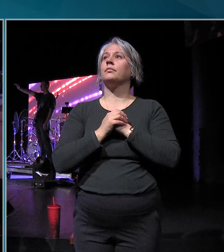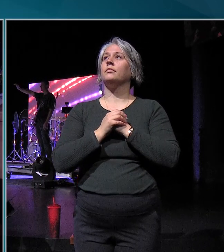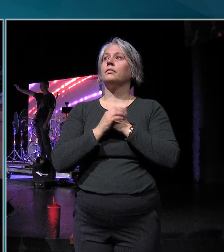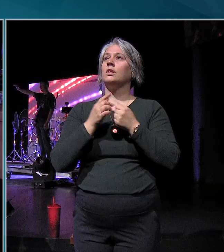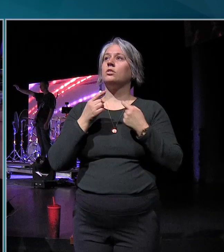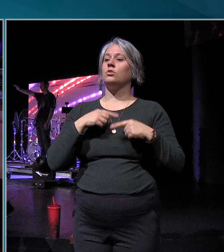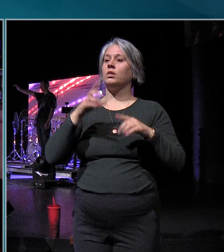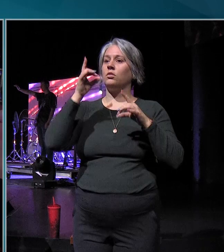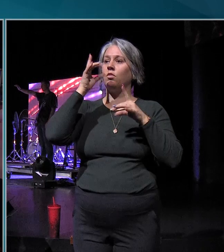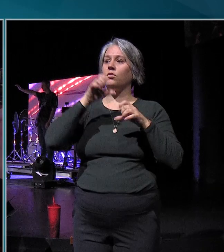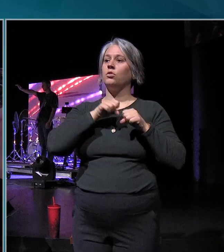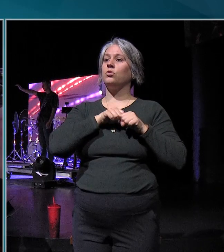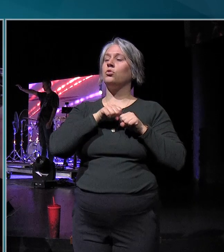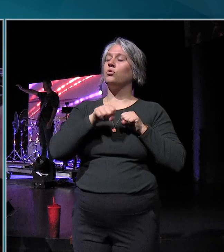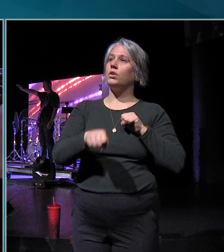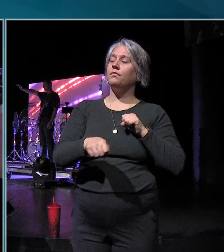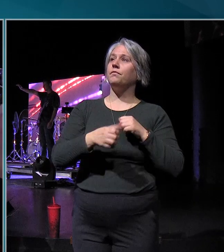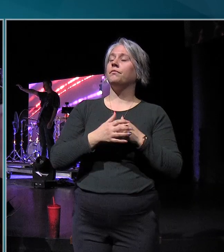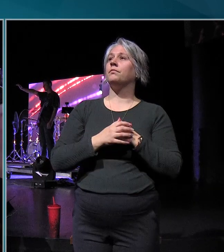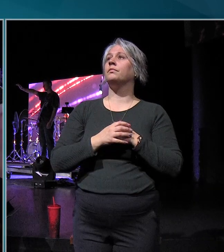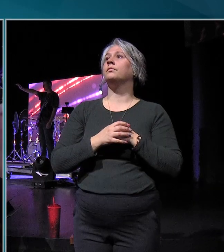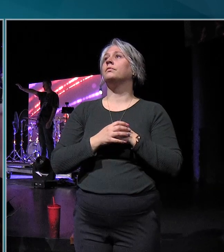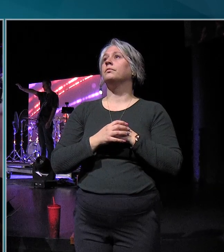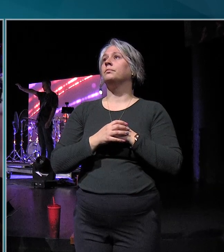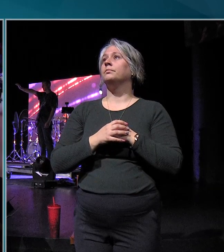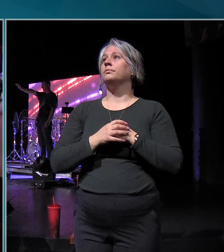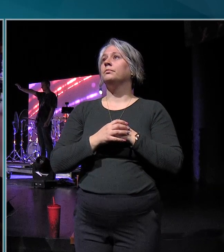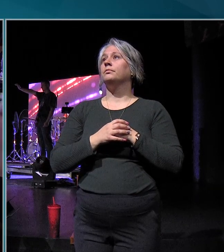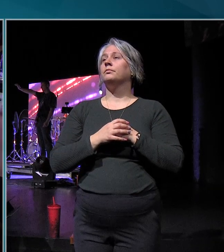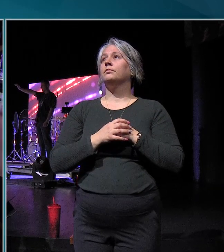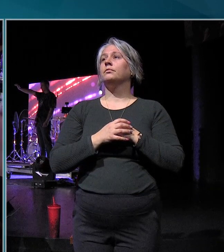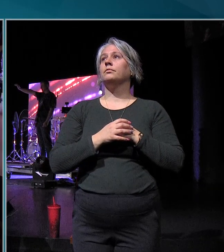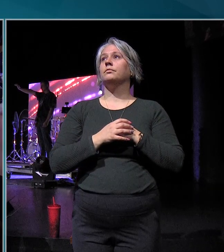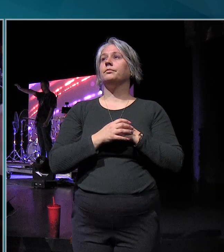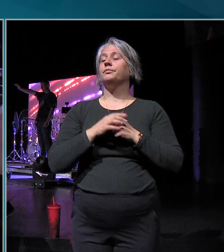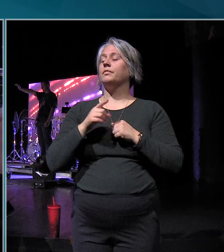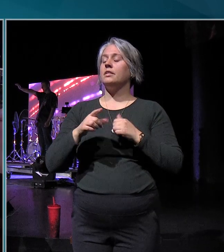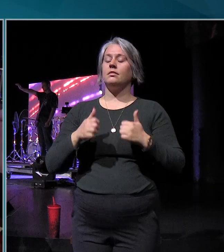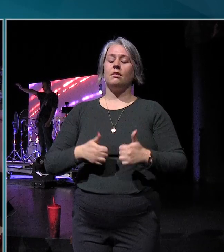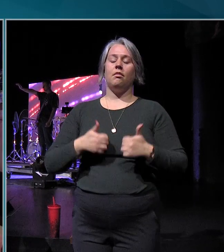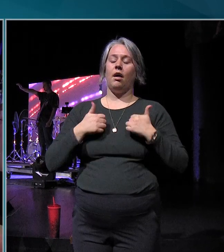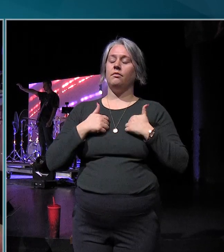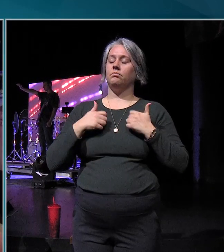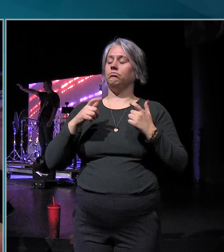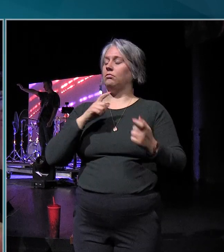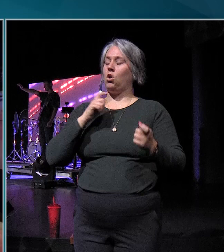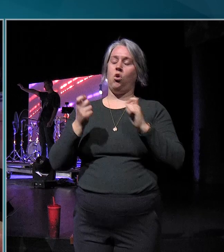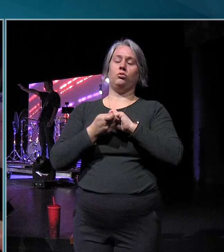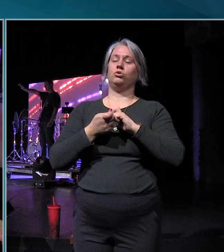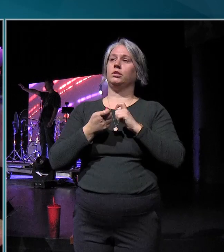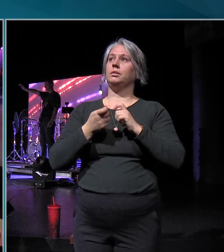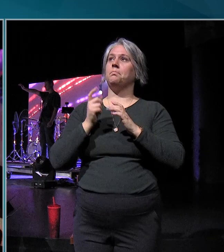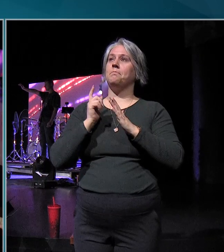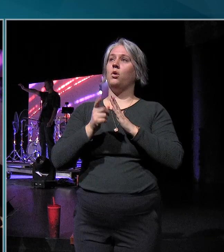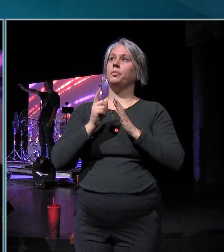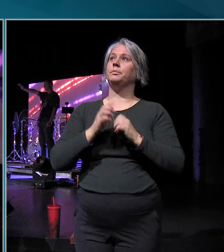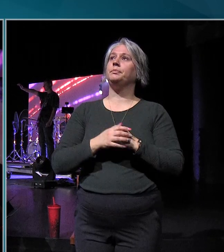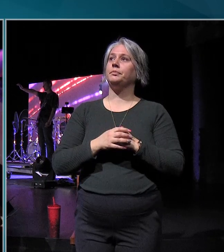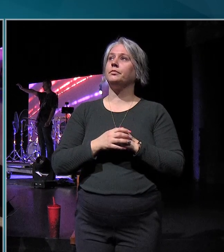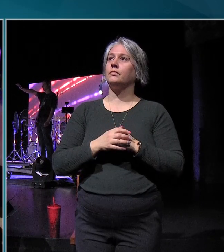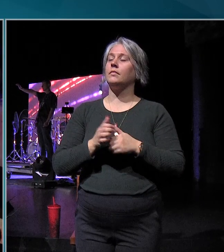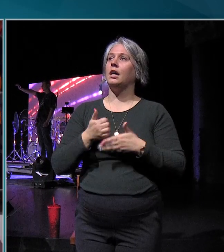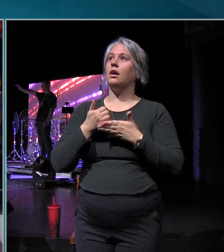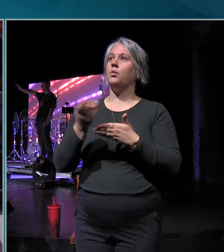of grief and, God, this life-altering moment in time. And God, we just thank you, too,